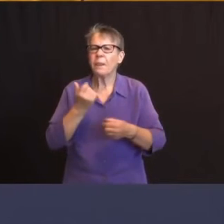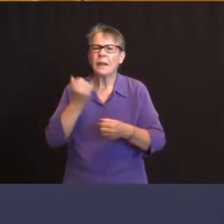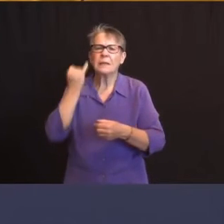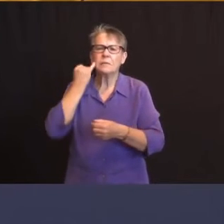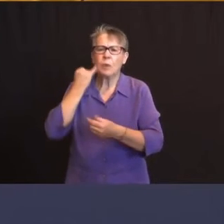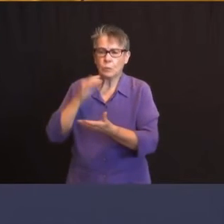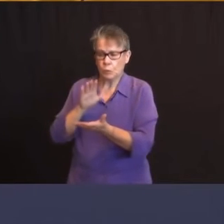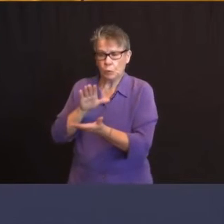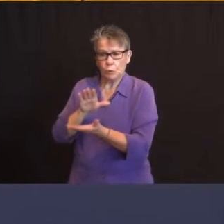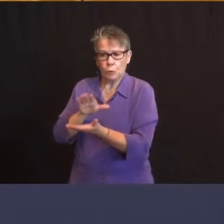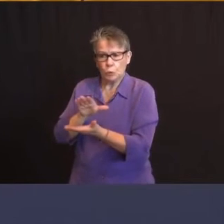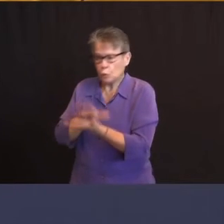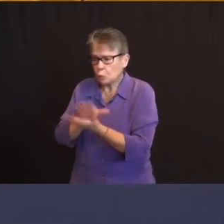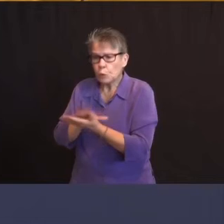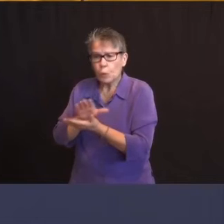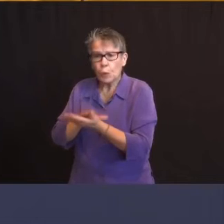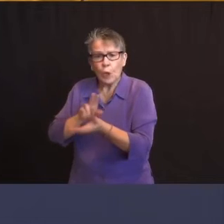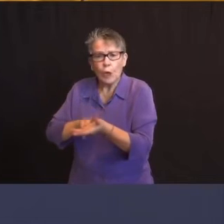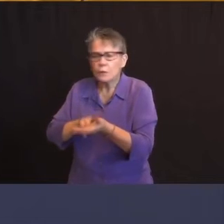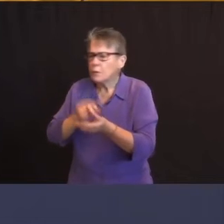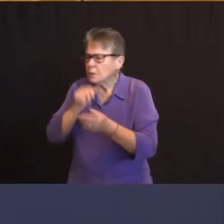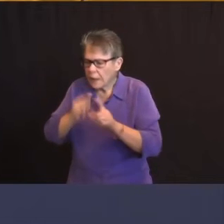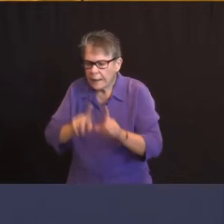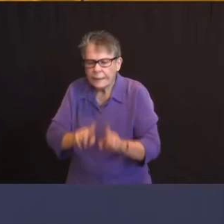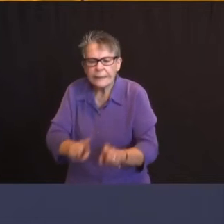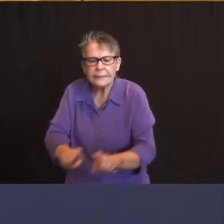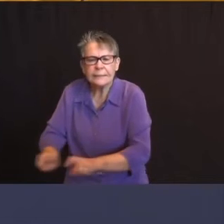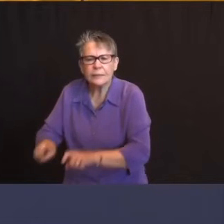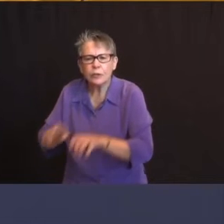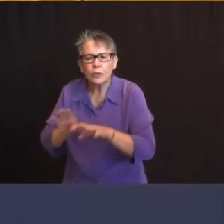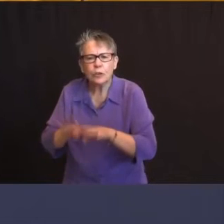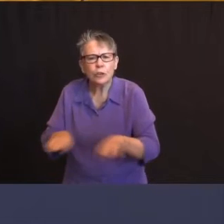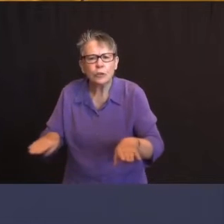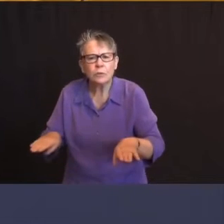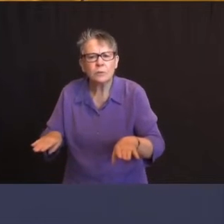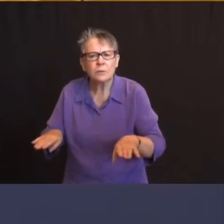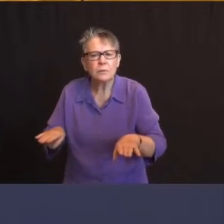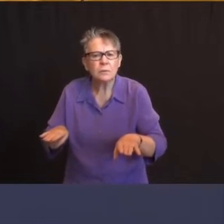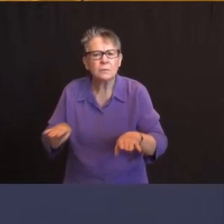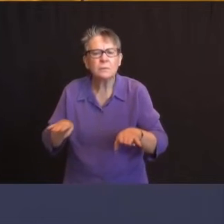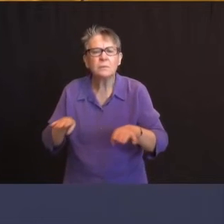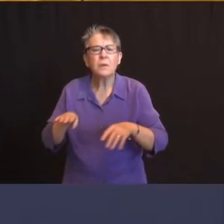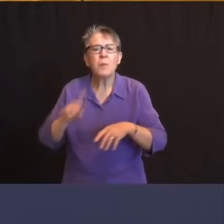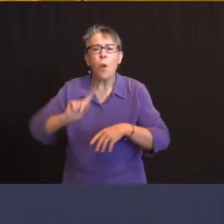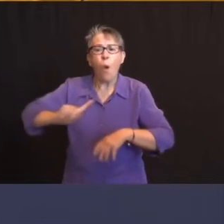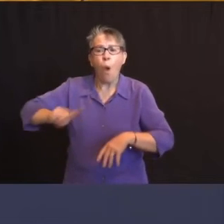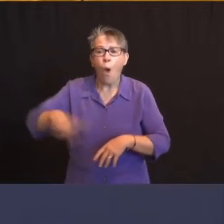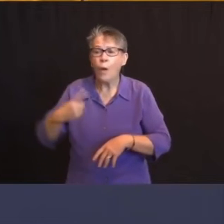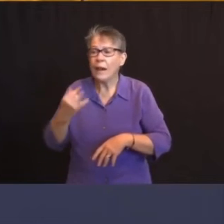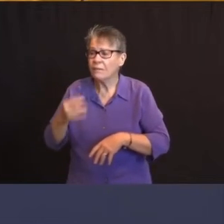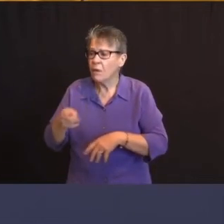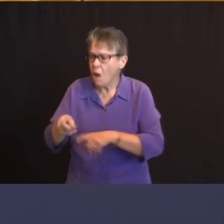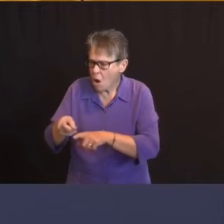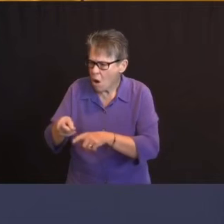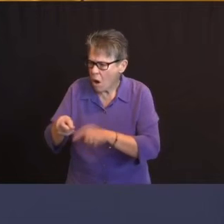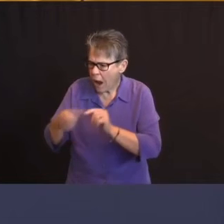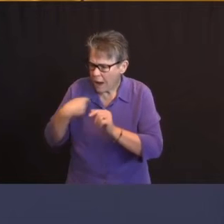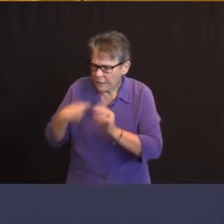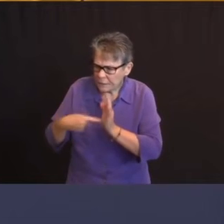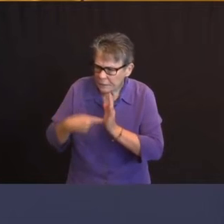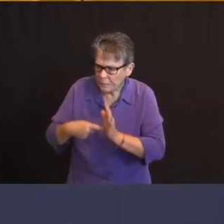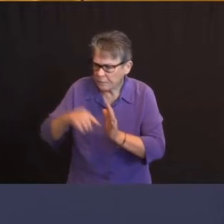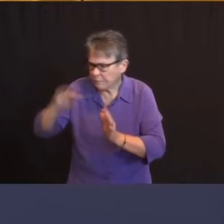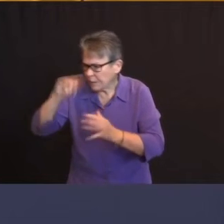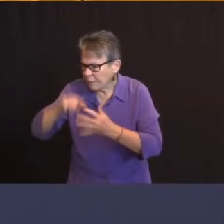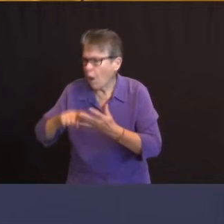Paramel reminded me, you're probably not taking a PCR test in some cases unless you had a positive on the